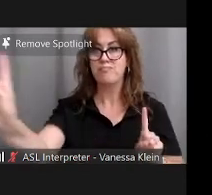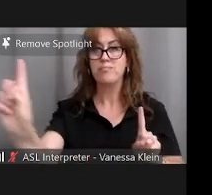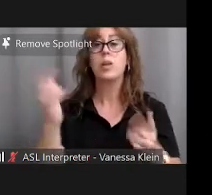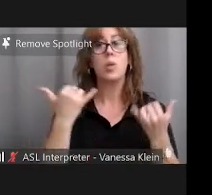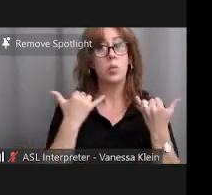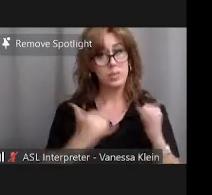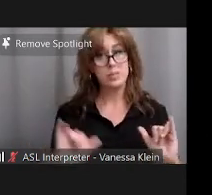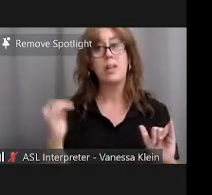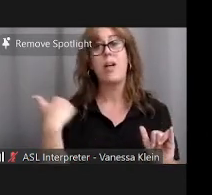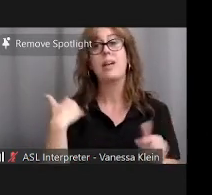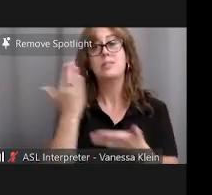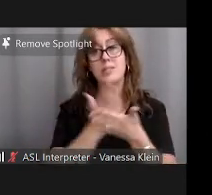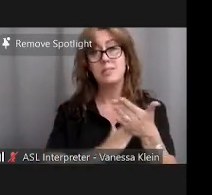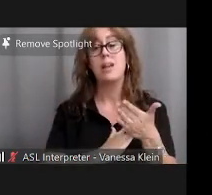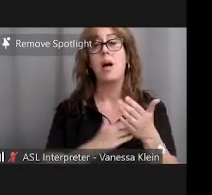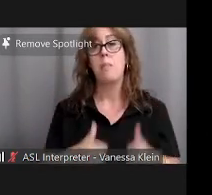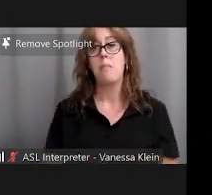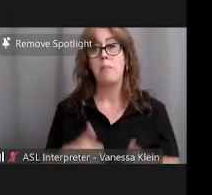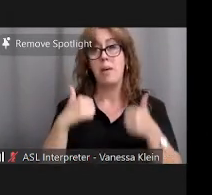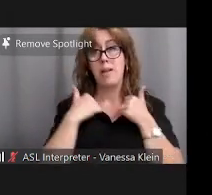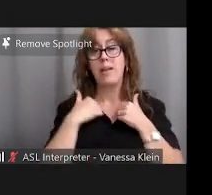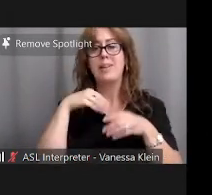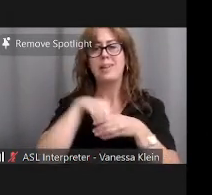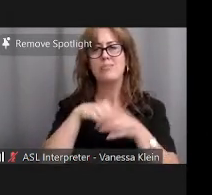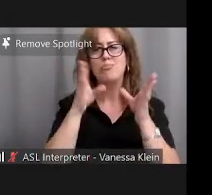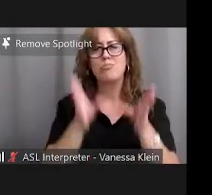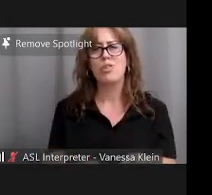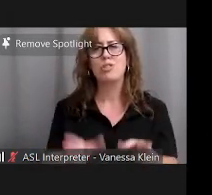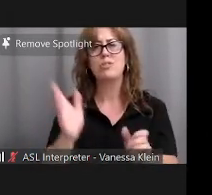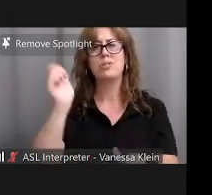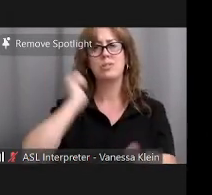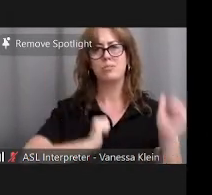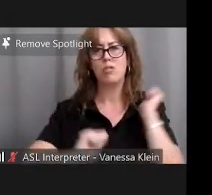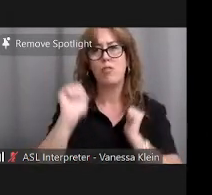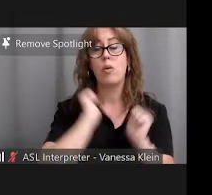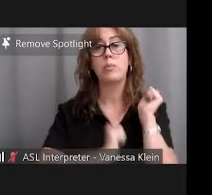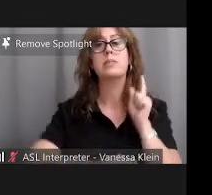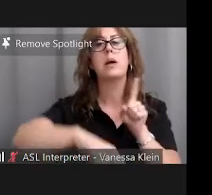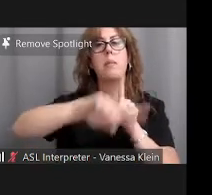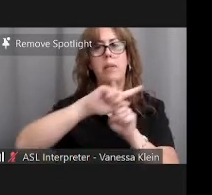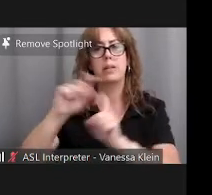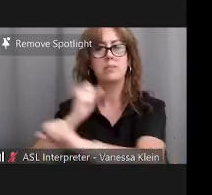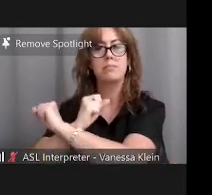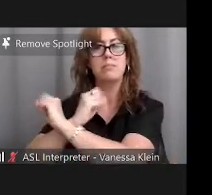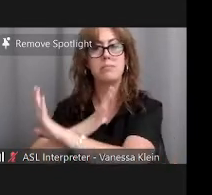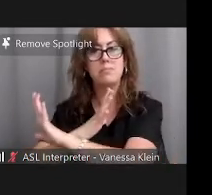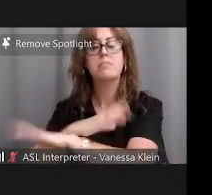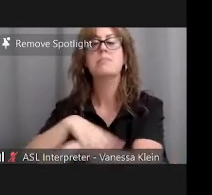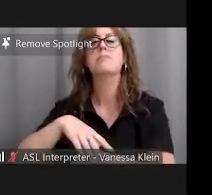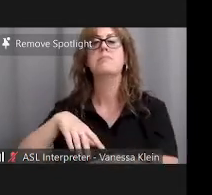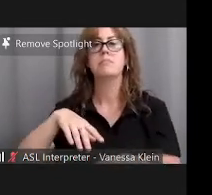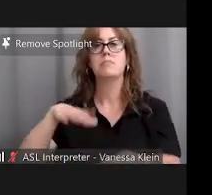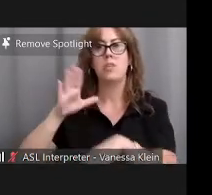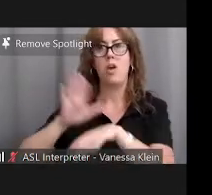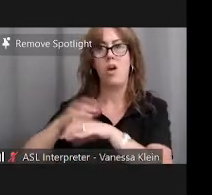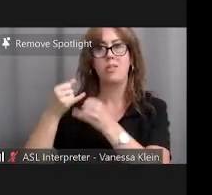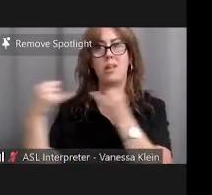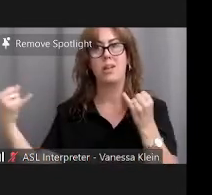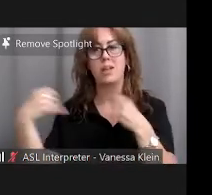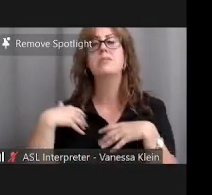live performances as well as digital performances. And I will just editorialize